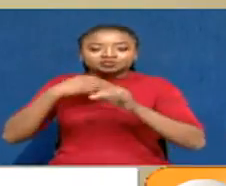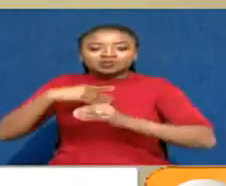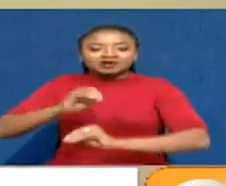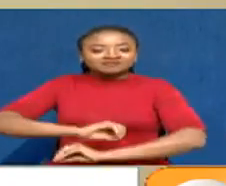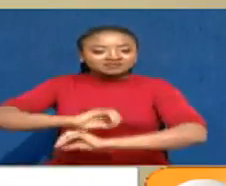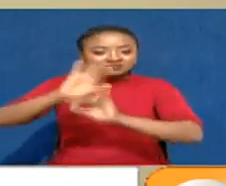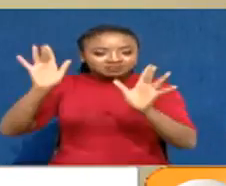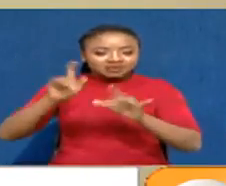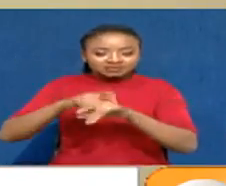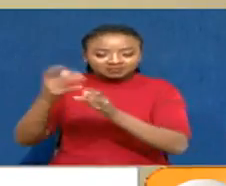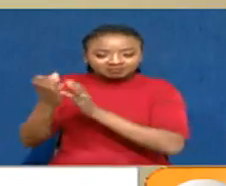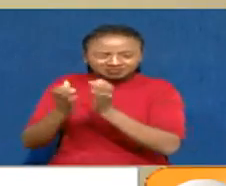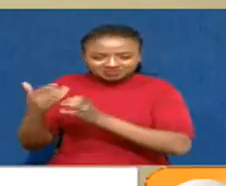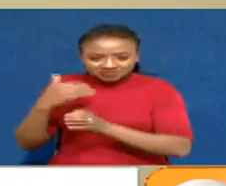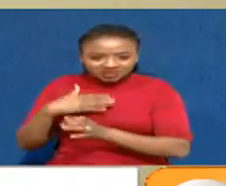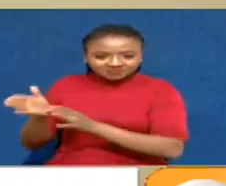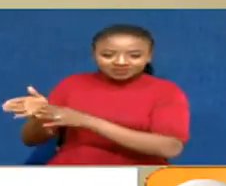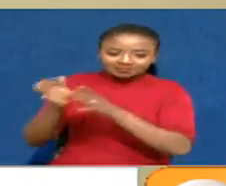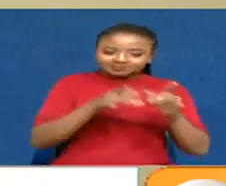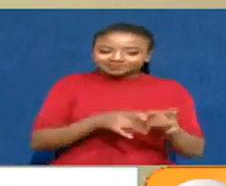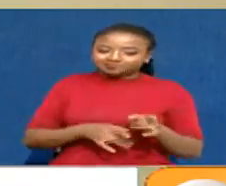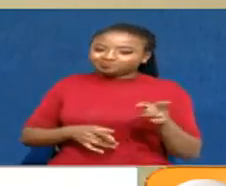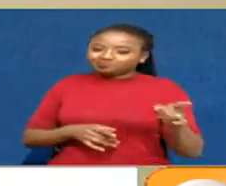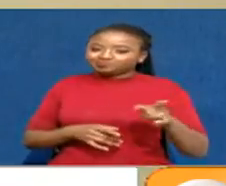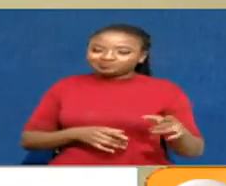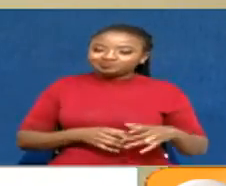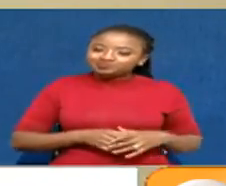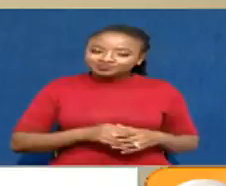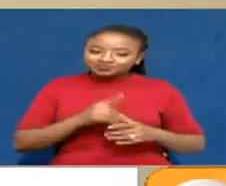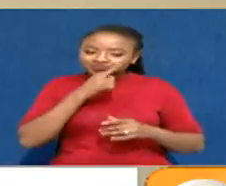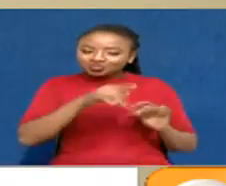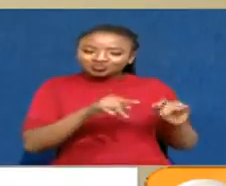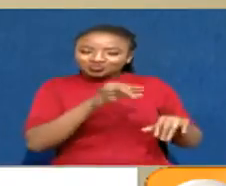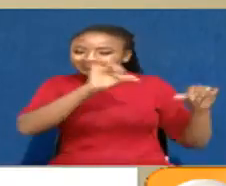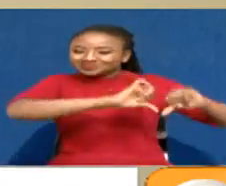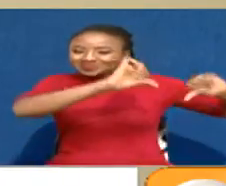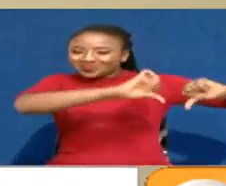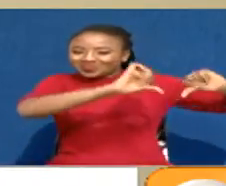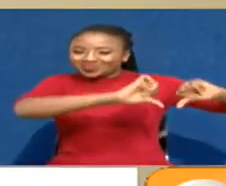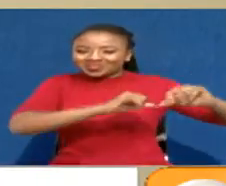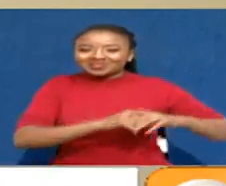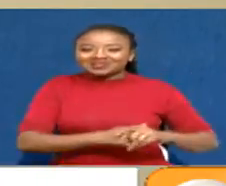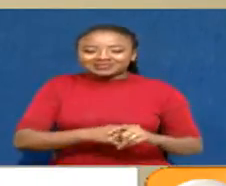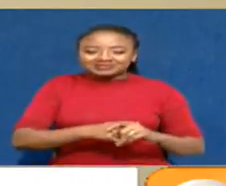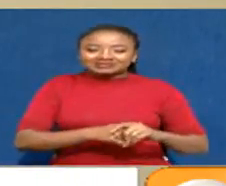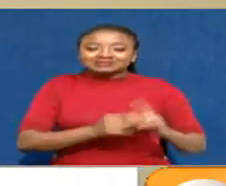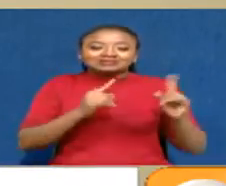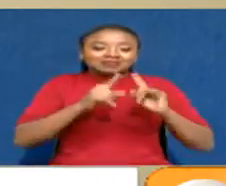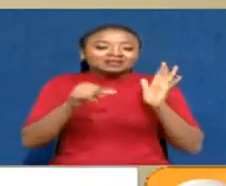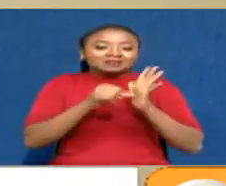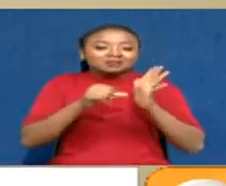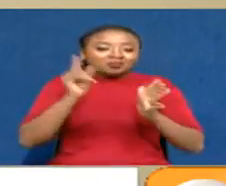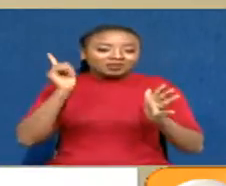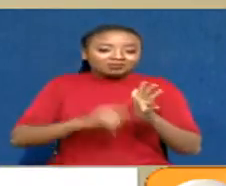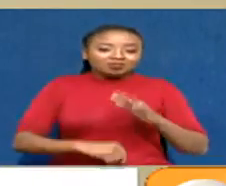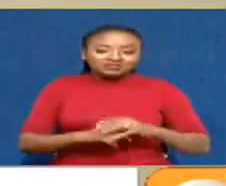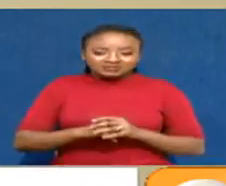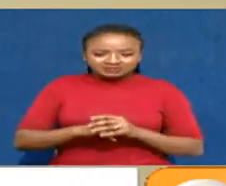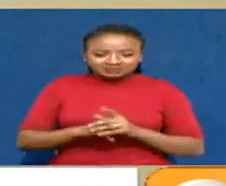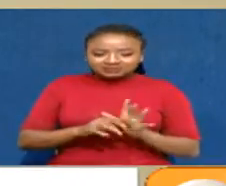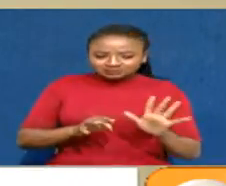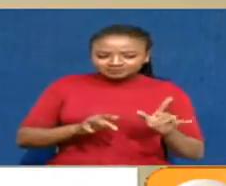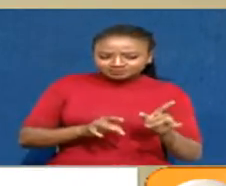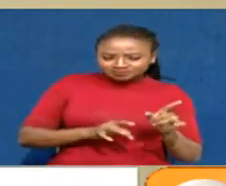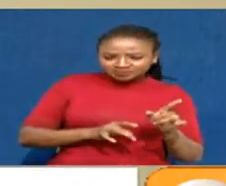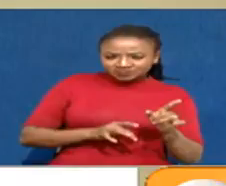in our dealings, and then you have a few rogue actors that exist outside of this group. But the problem is the actions of a few